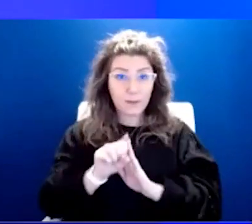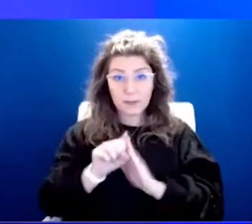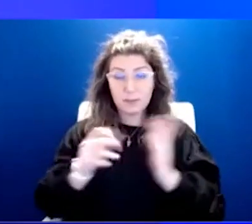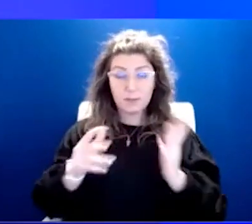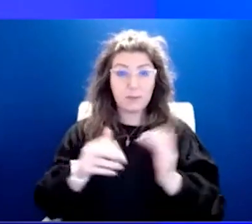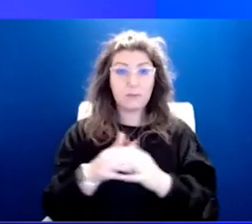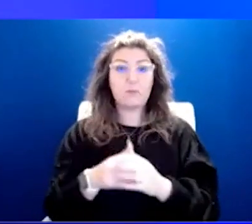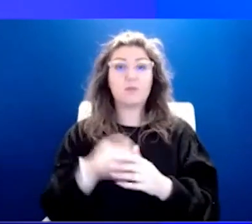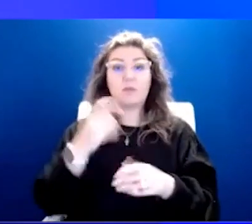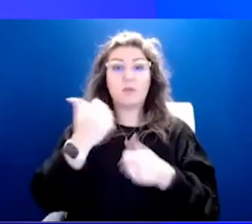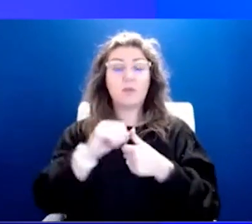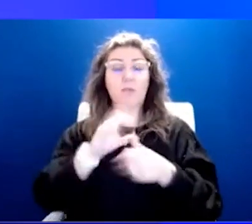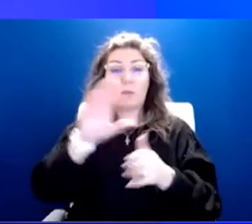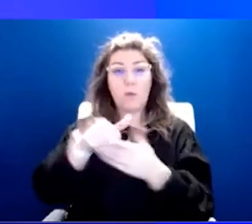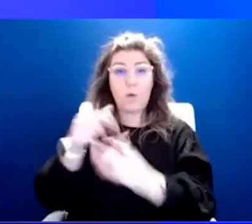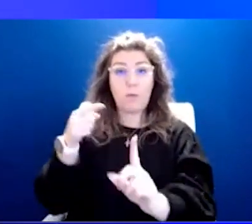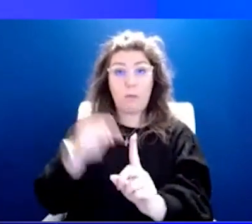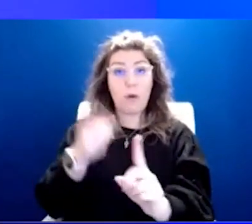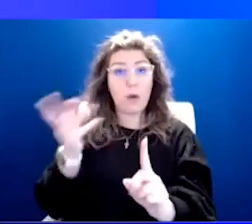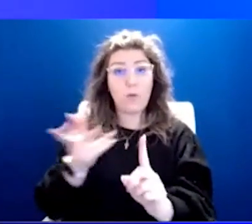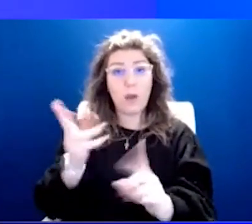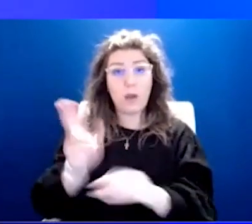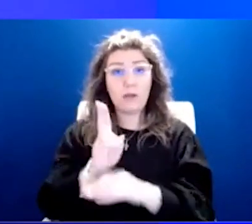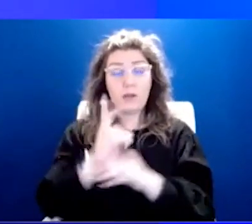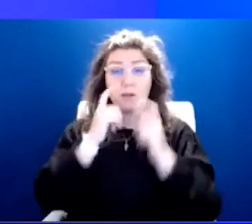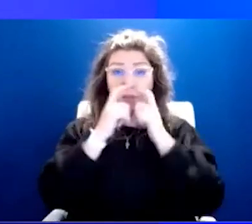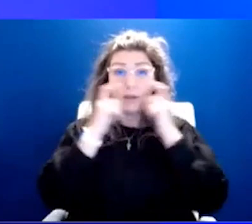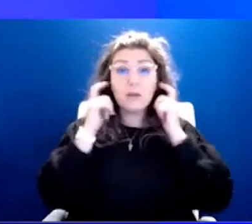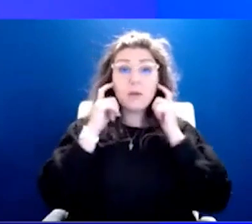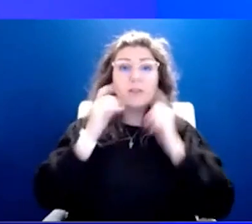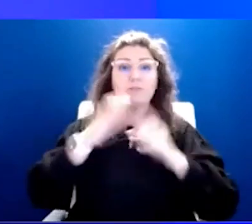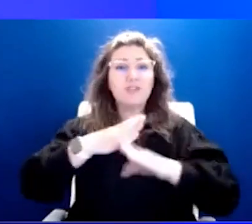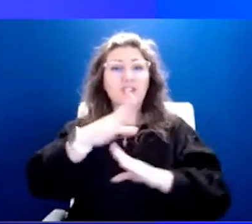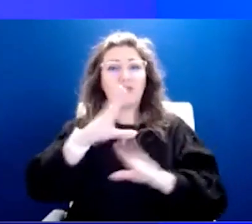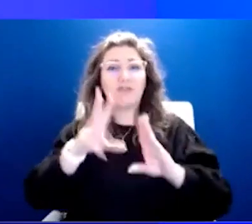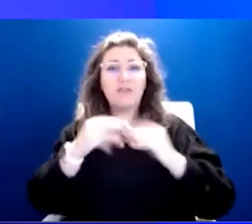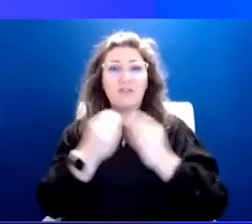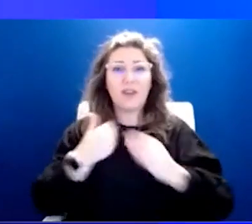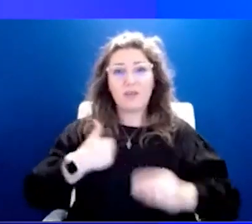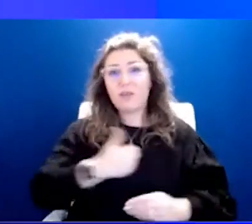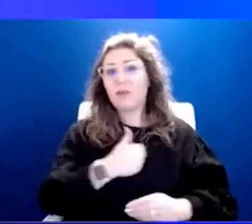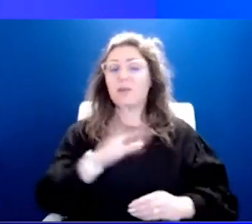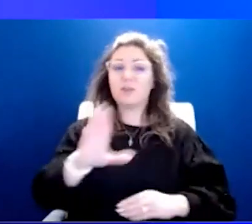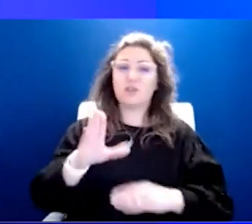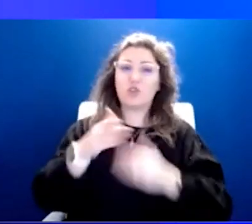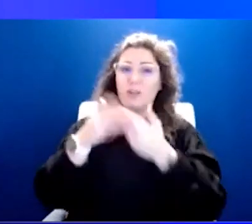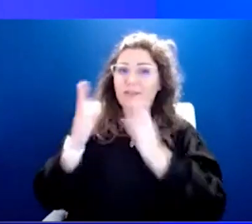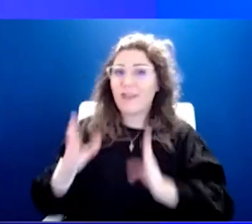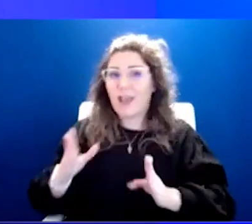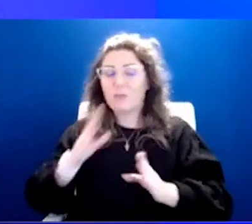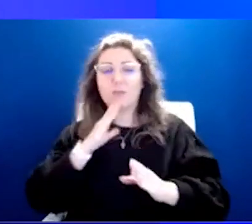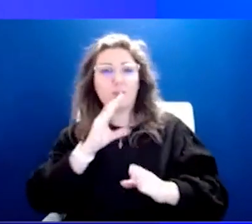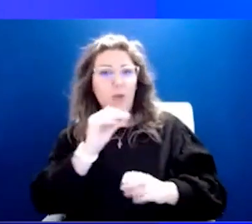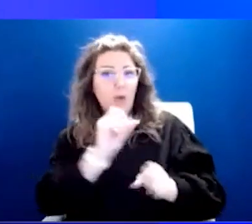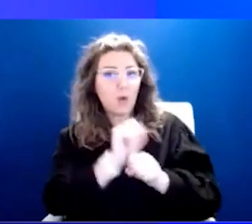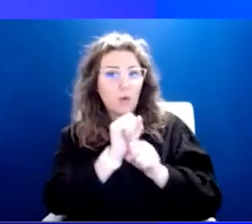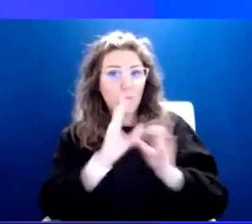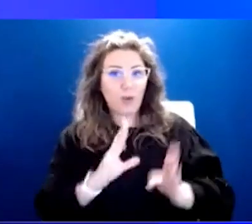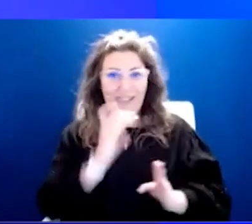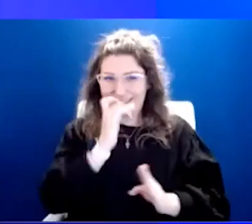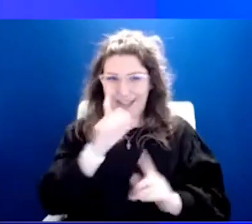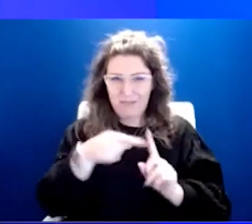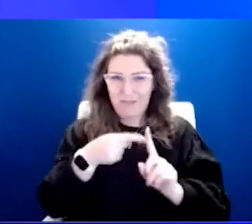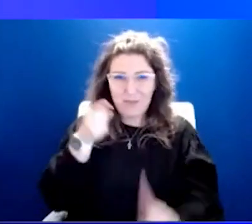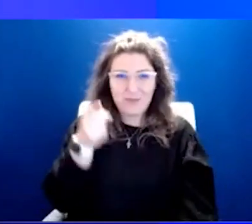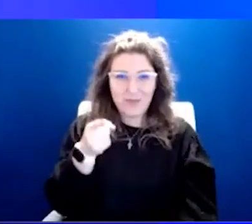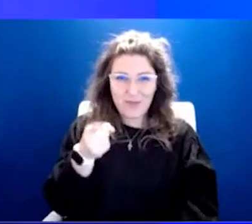whole point of wearing the mask is to protect your family members, your neighbors, your colleagues. So it's not about you at that point. It's about the